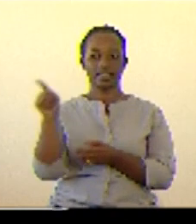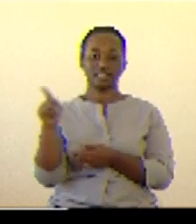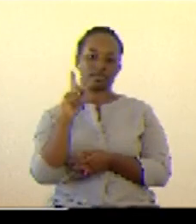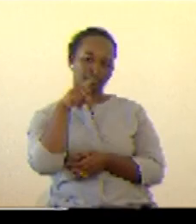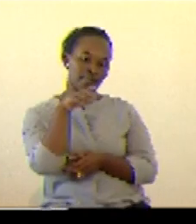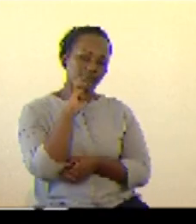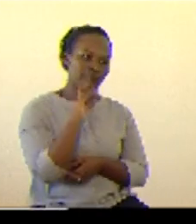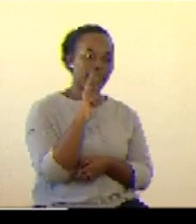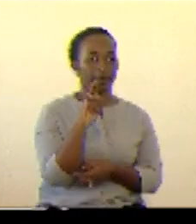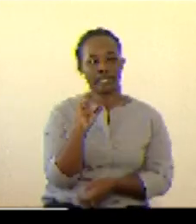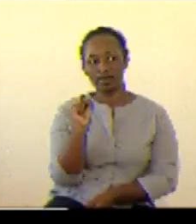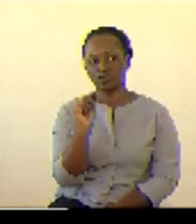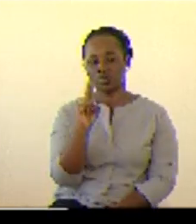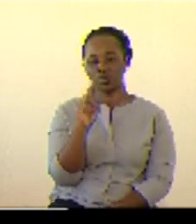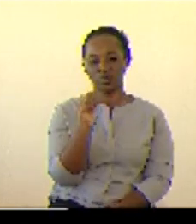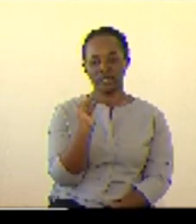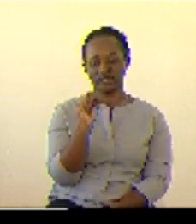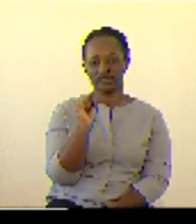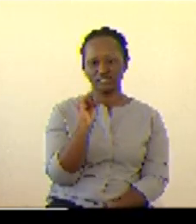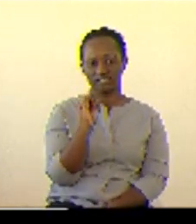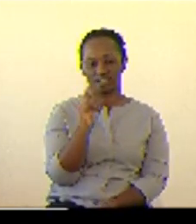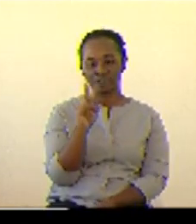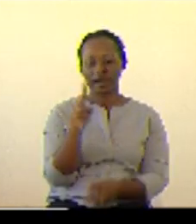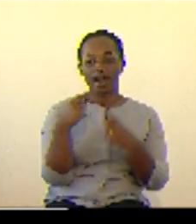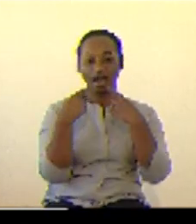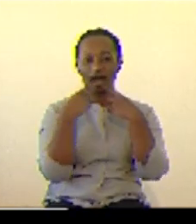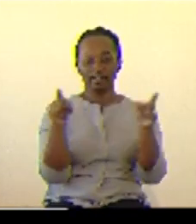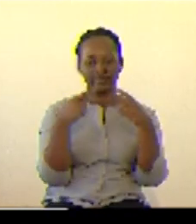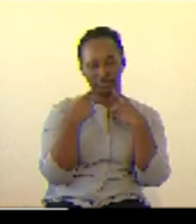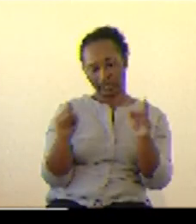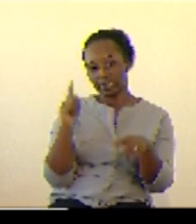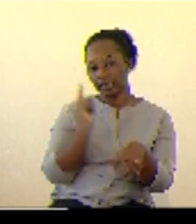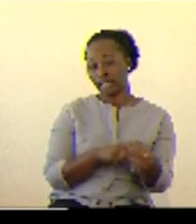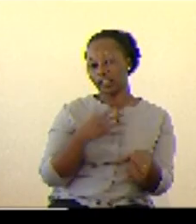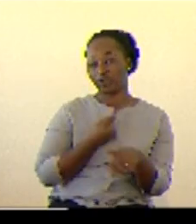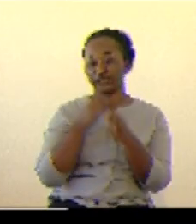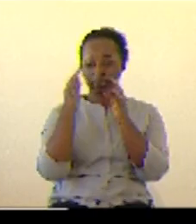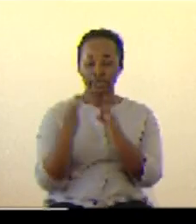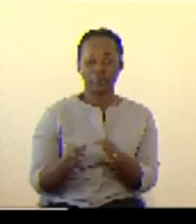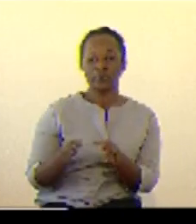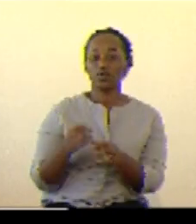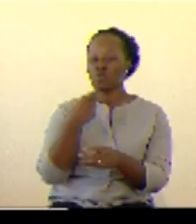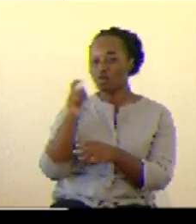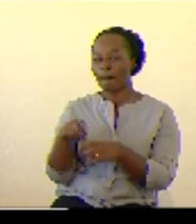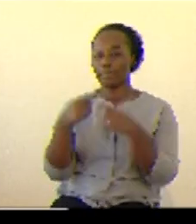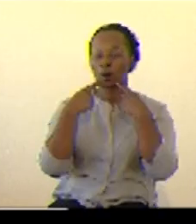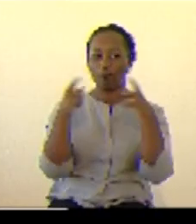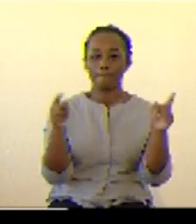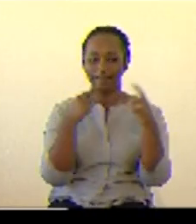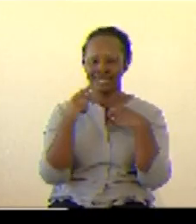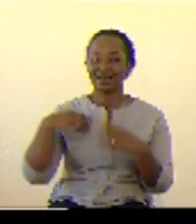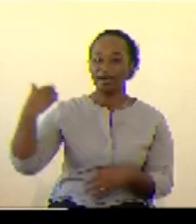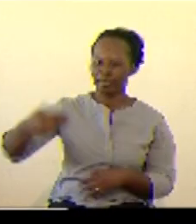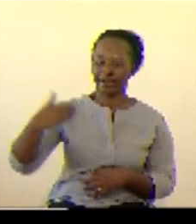So when your products, when your business goods and services are advertised intensively, that